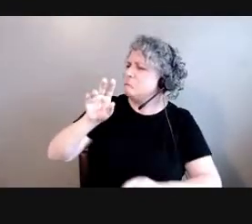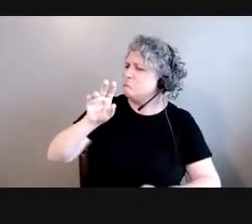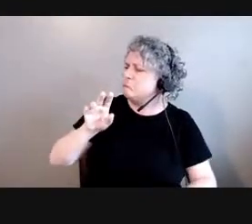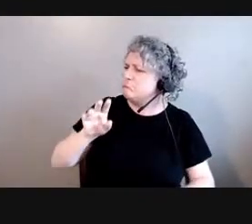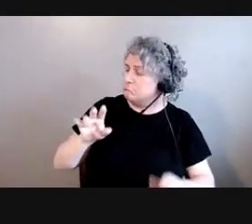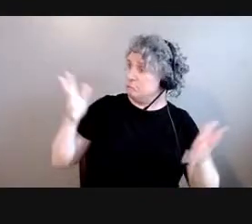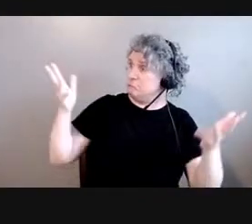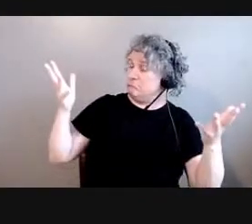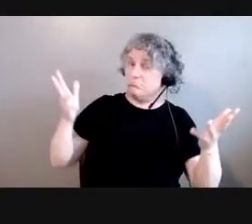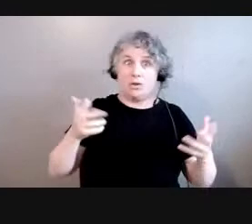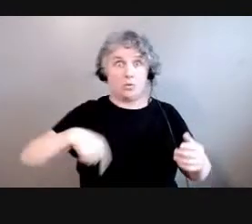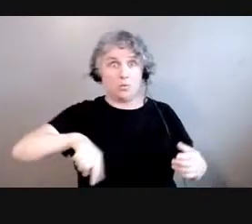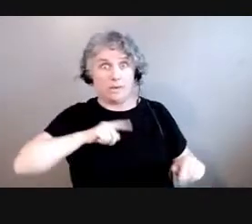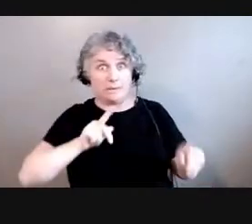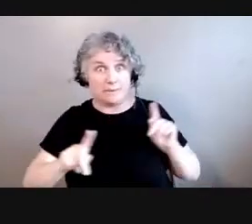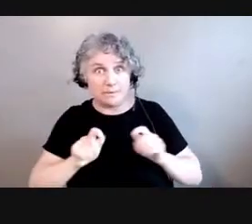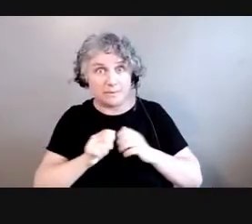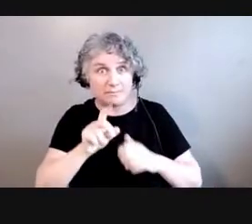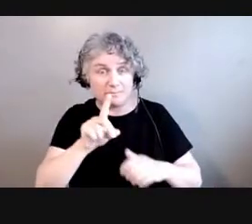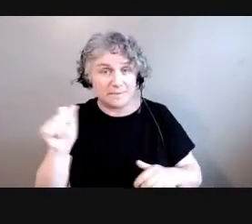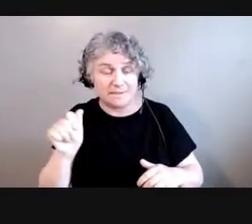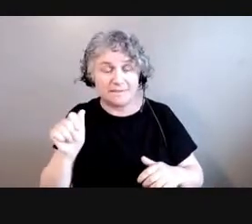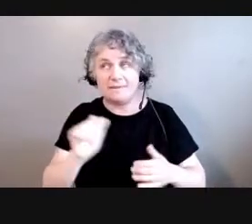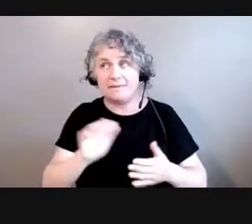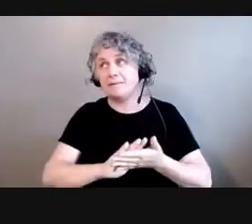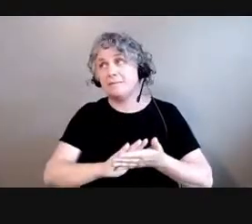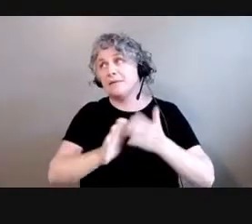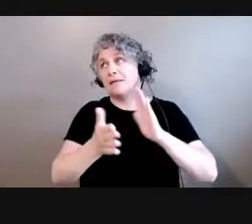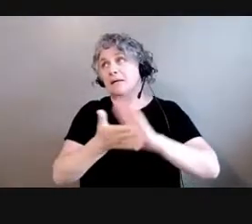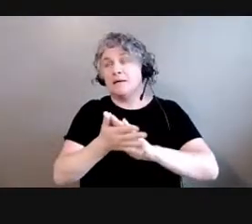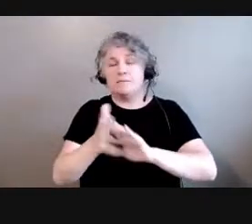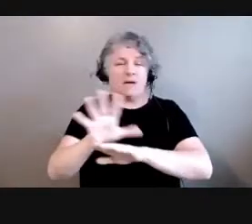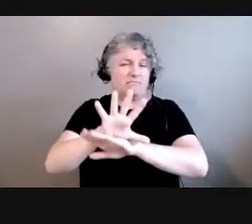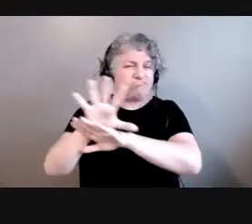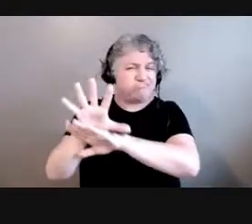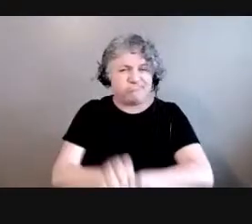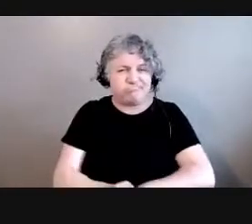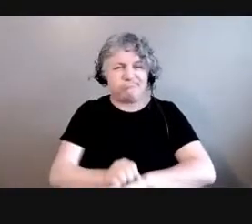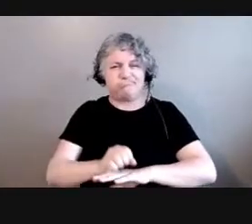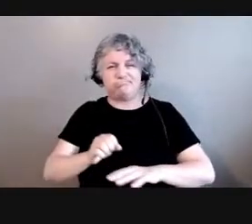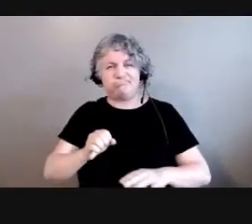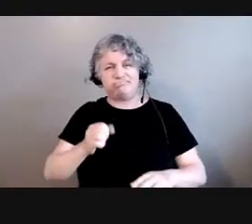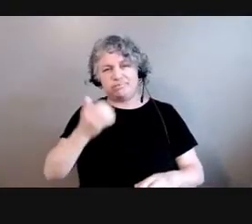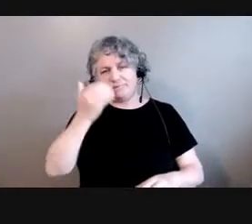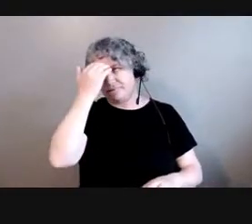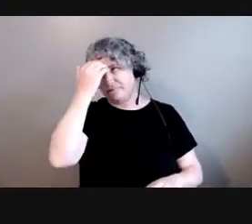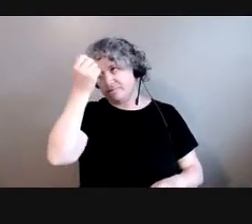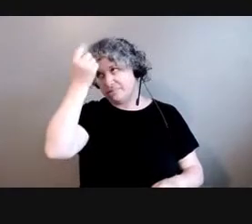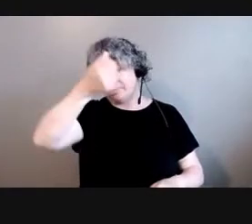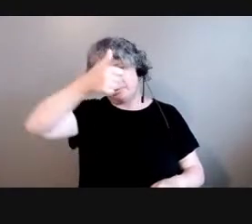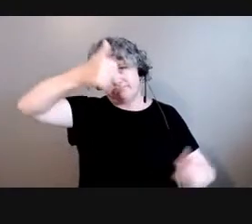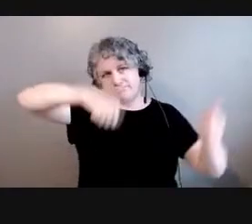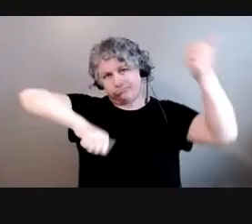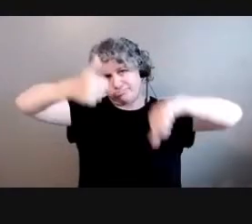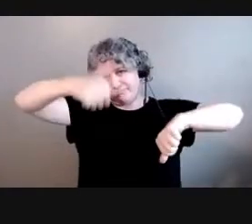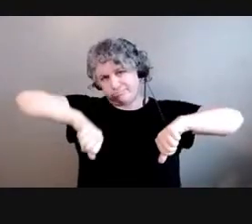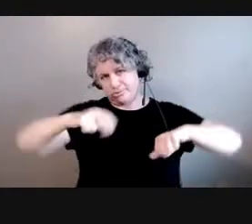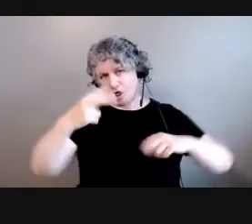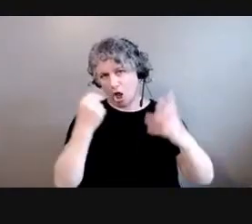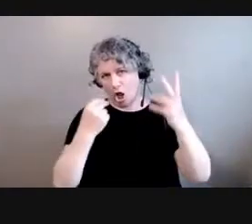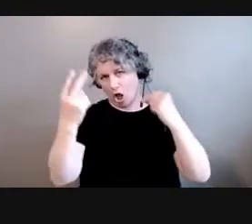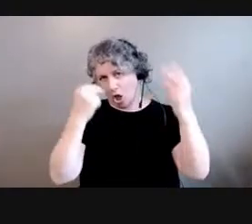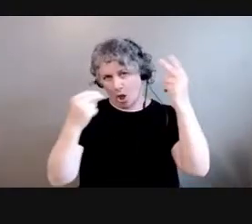as persons with disabilities have become inured to the word no in the context of